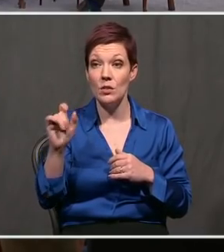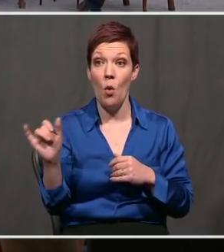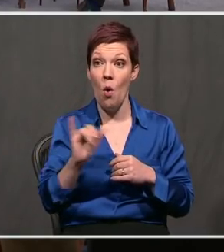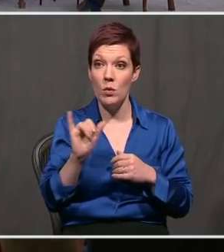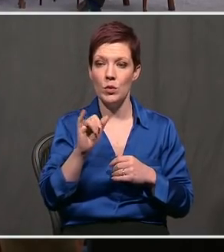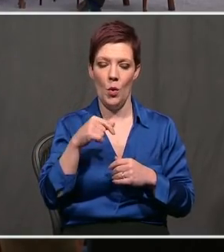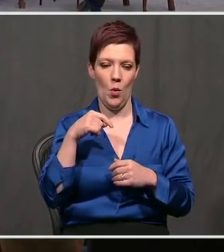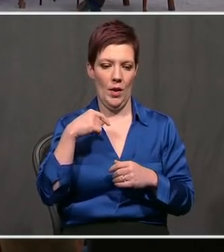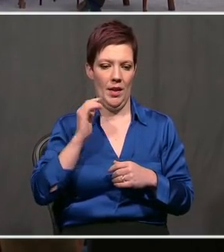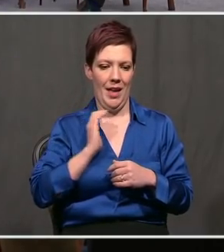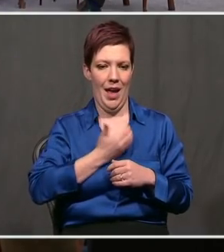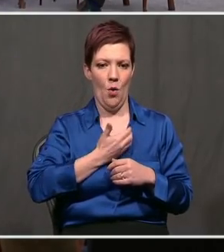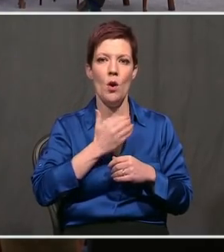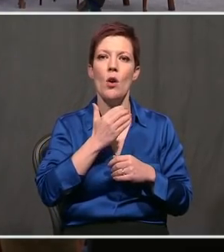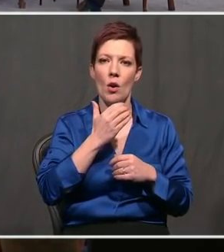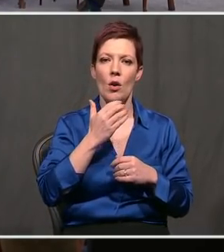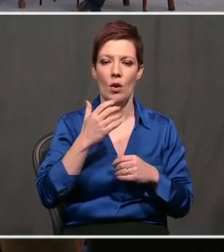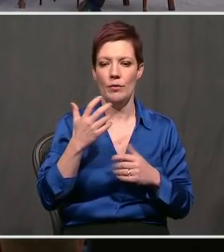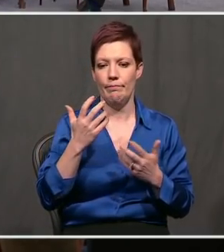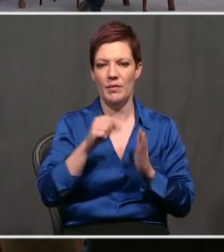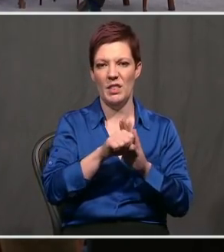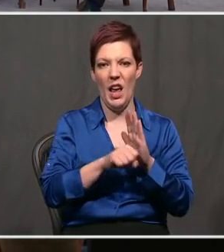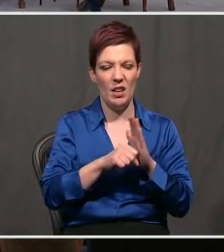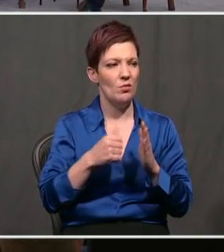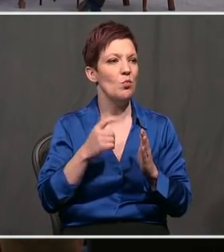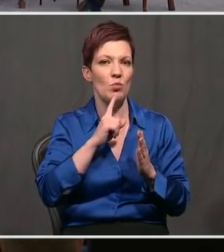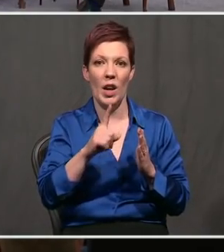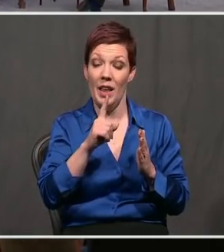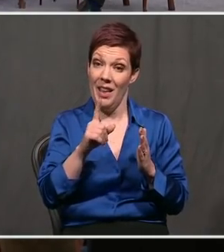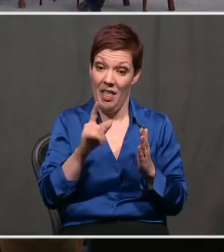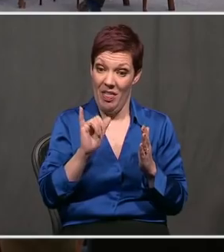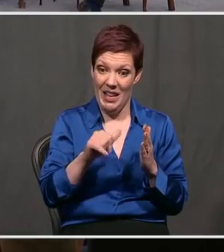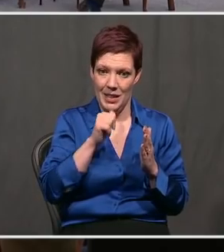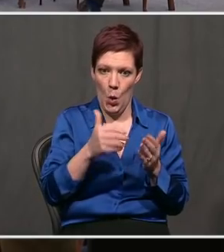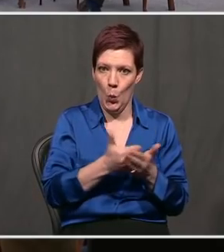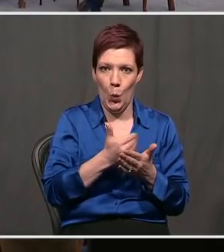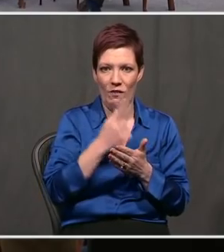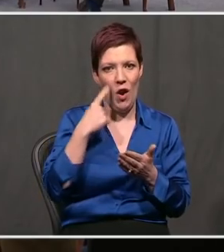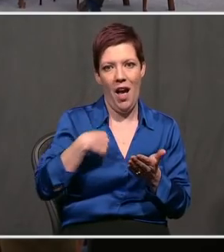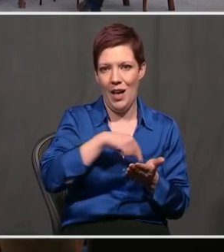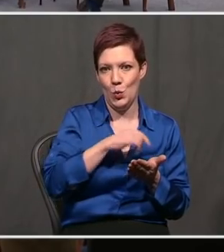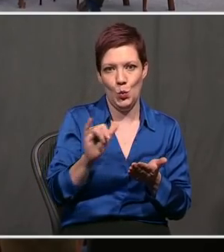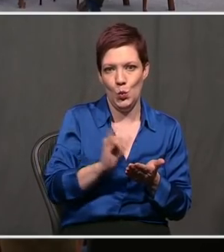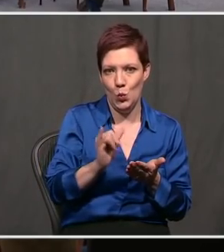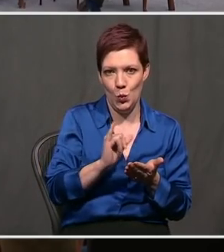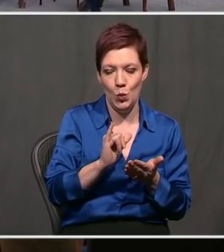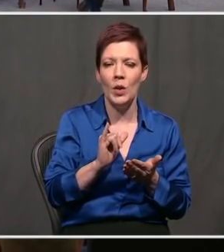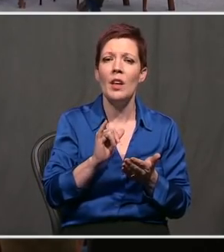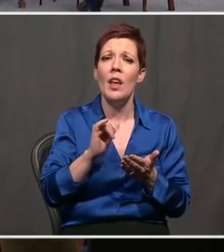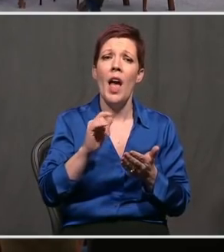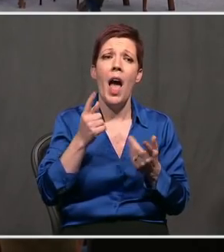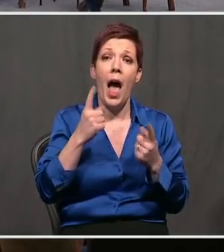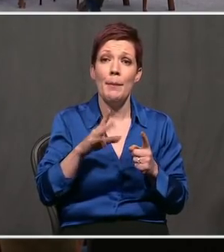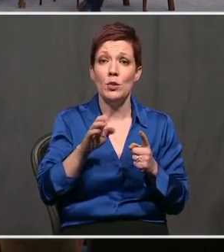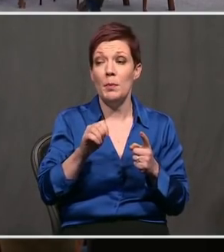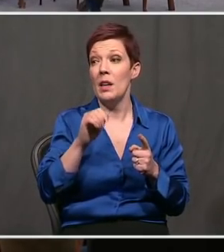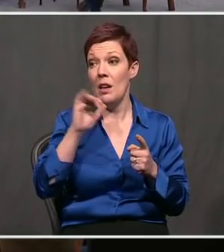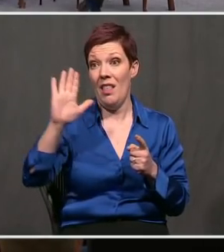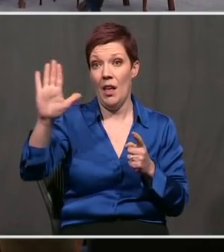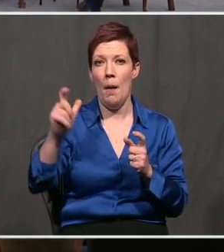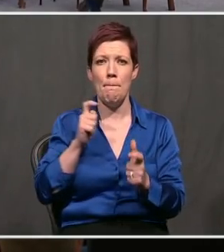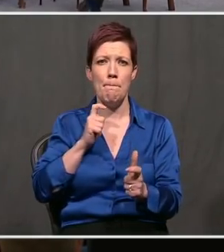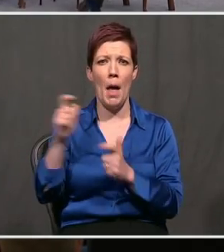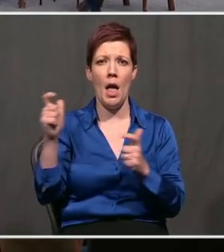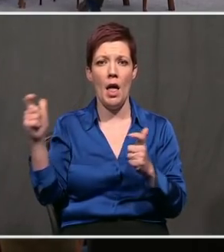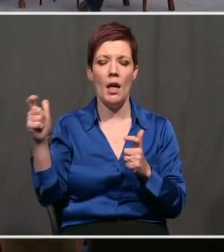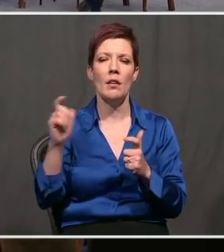just at a scale that we don't typically have to do it at, right? And so we have some really good professionals in the